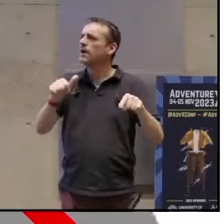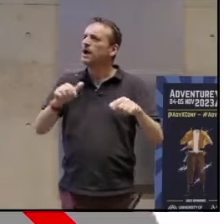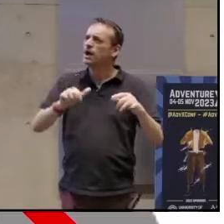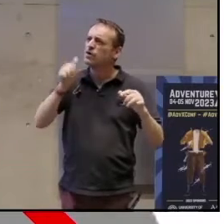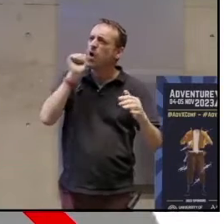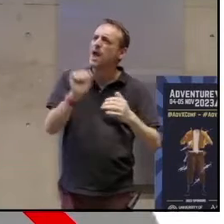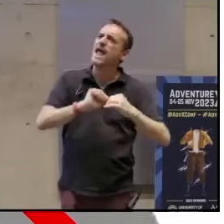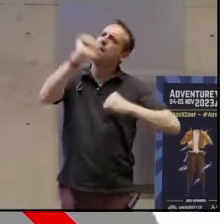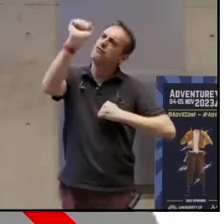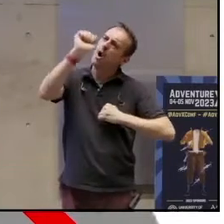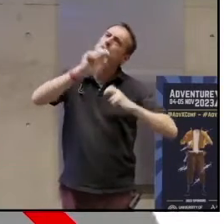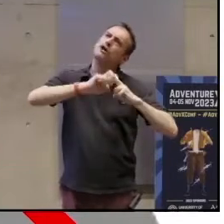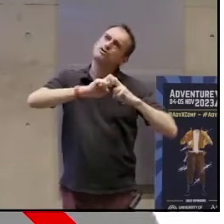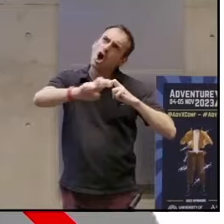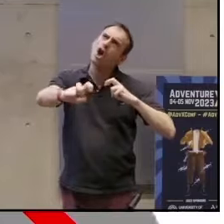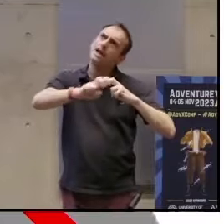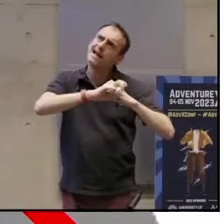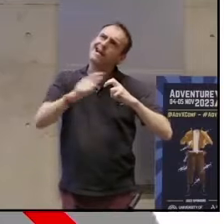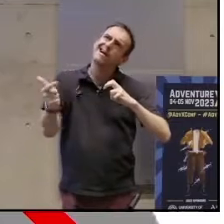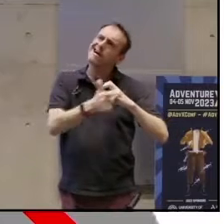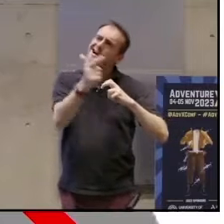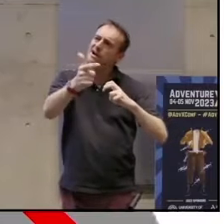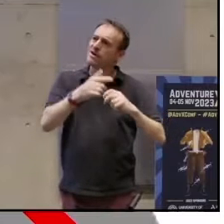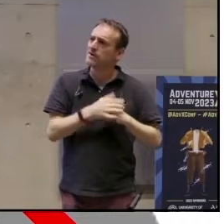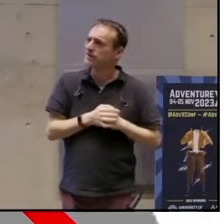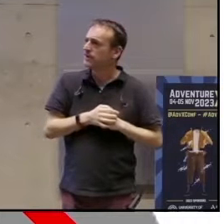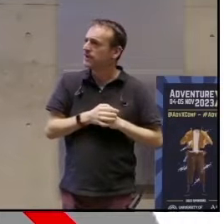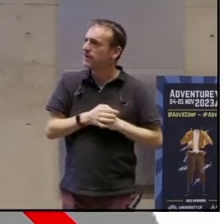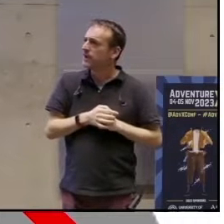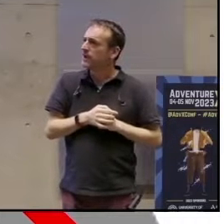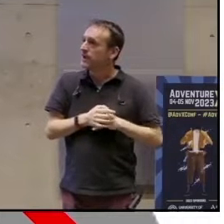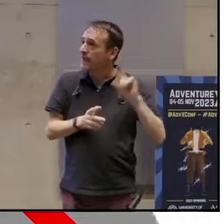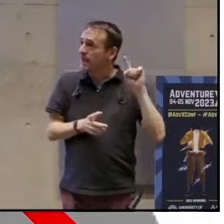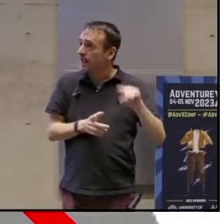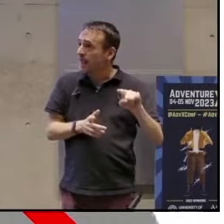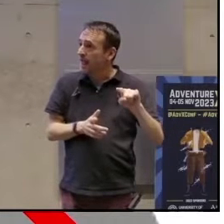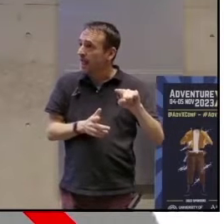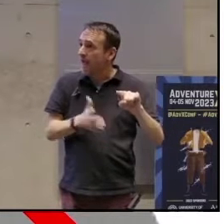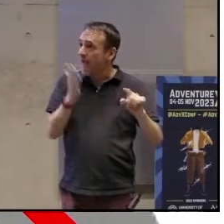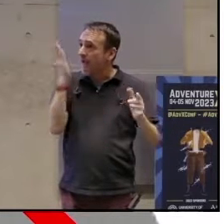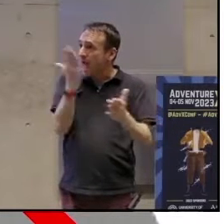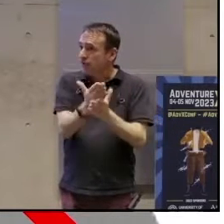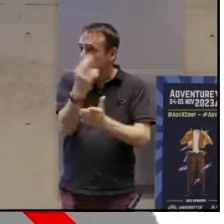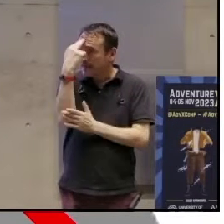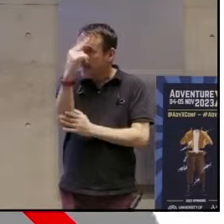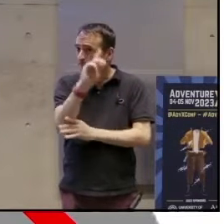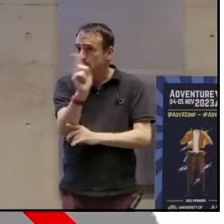journey? Yeah? Okay, groovy. Does anyone know what the hero's journey actually, its actual name is?